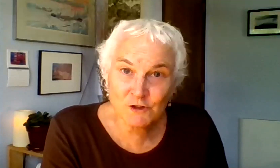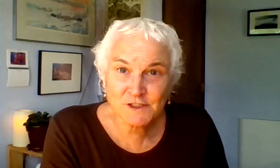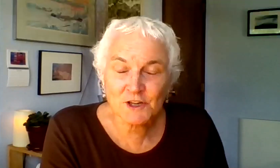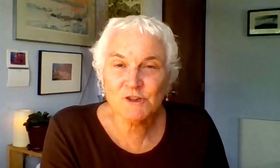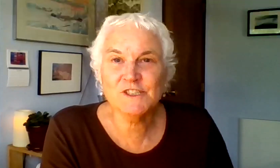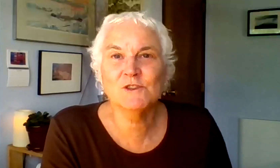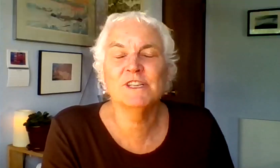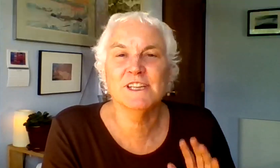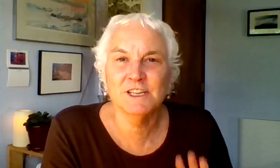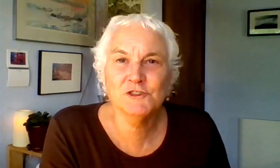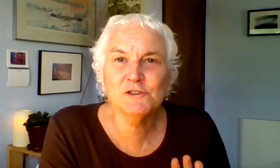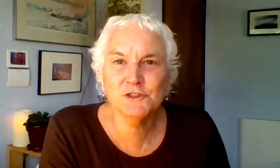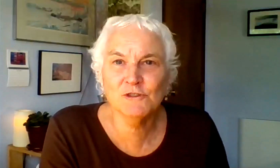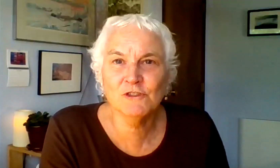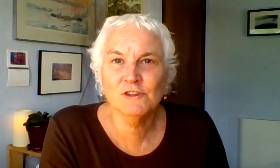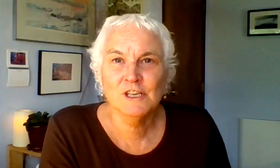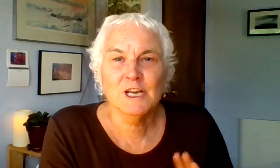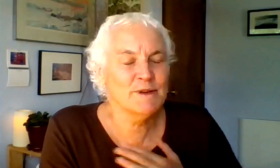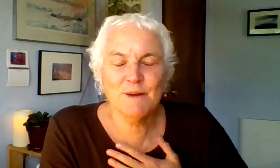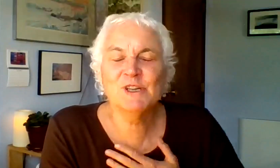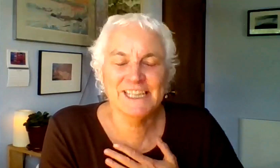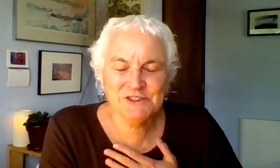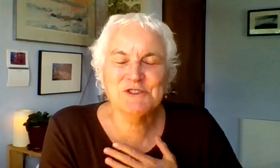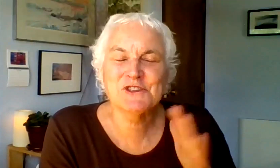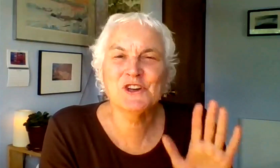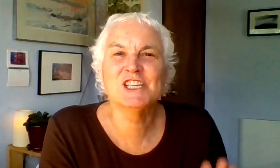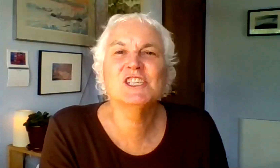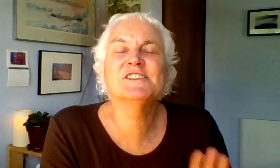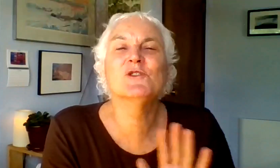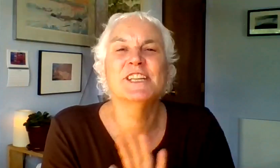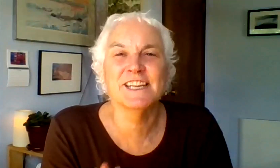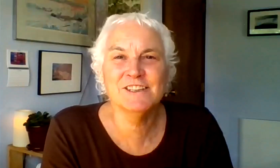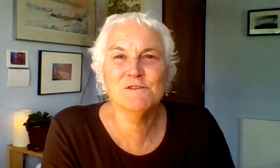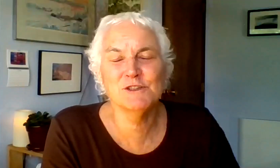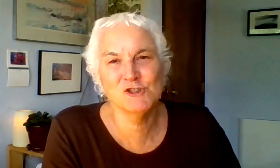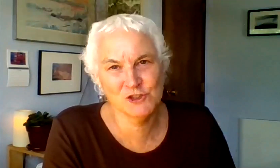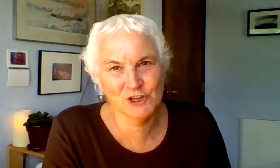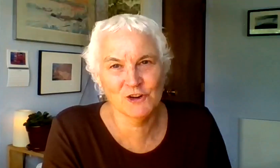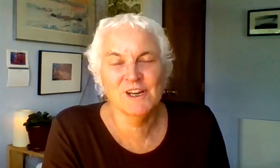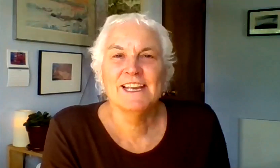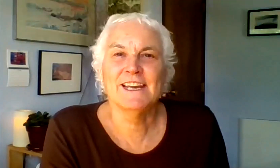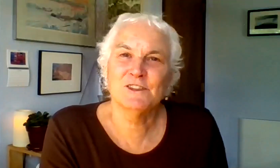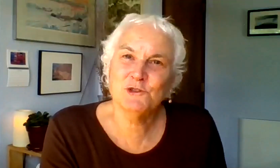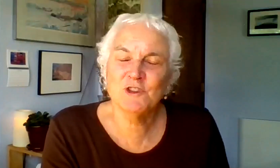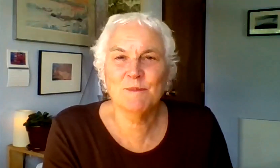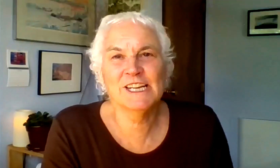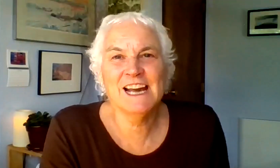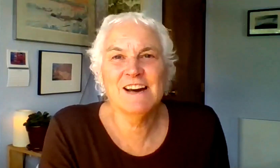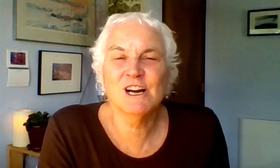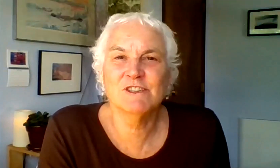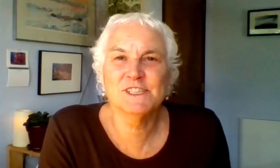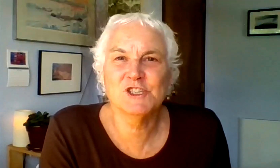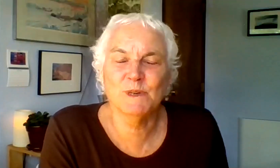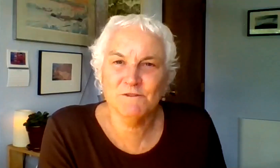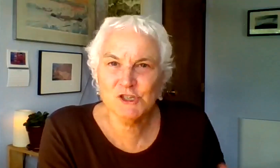So first, though, she's going to I'm going to introduce her, and she's going to interview Juno, and the two of them are going to